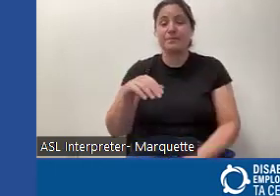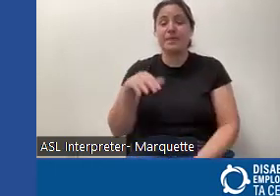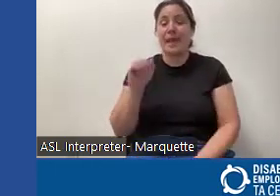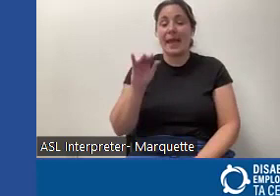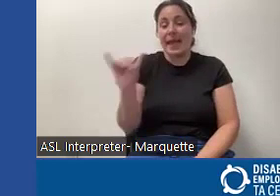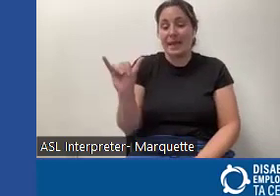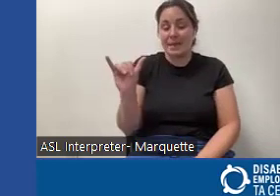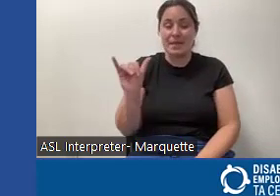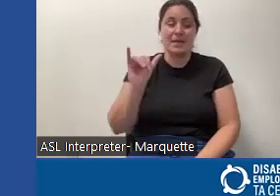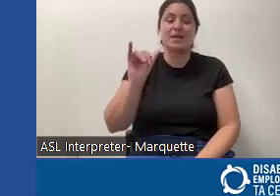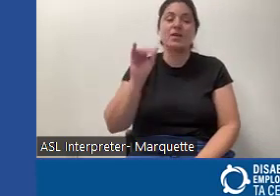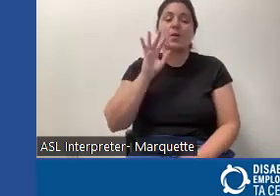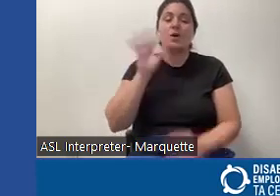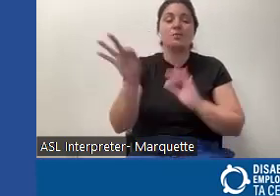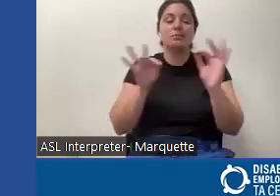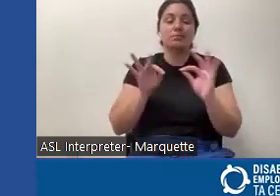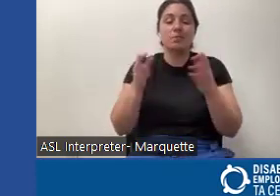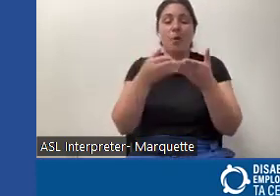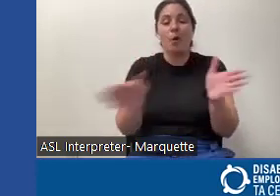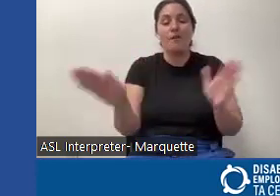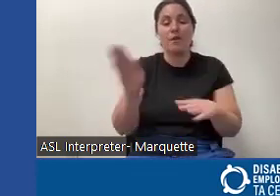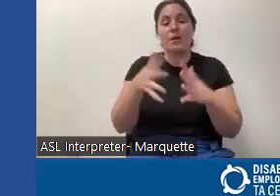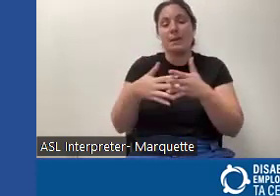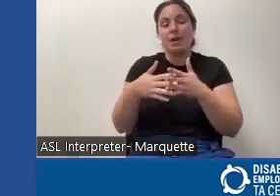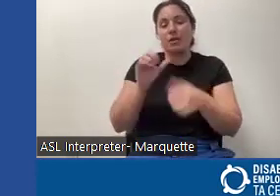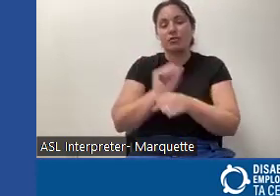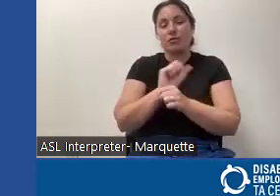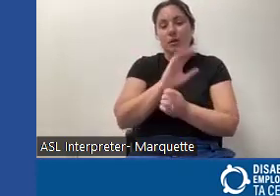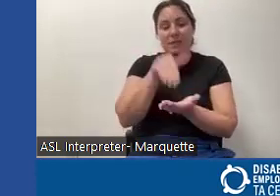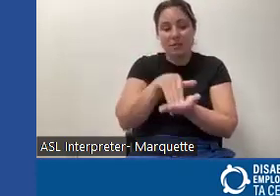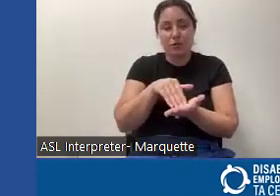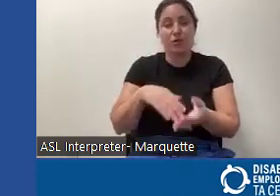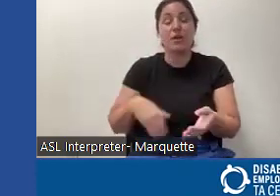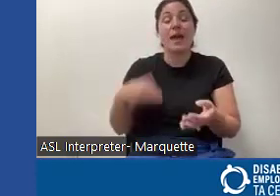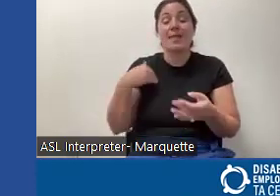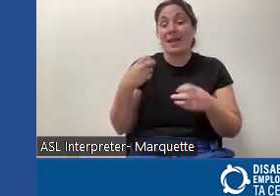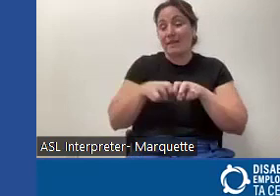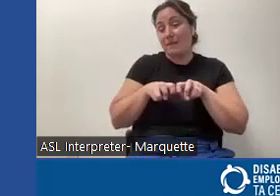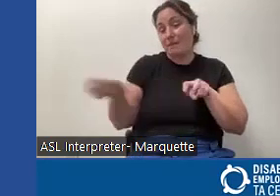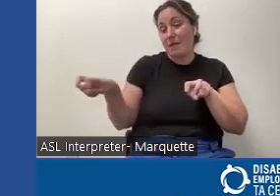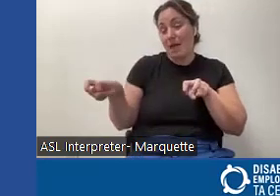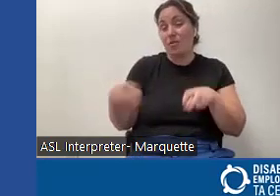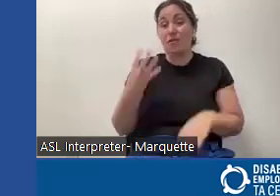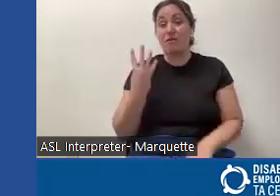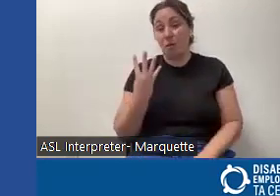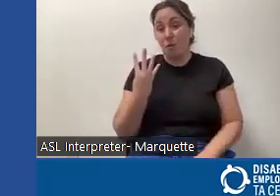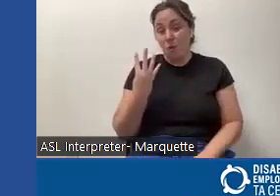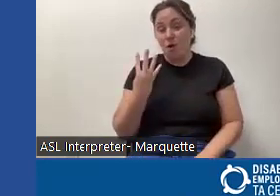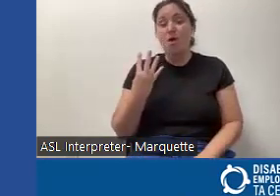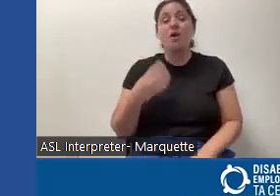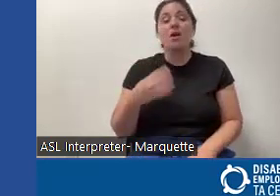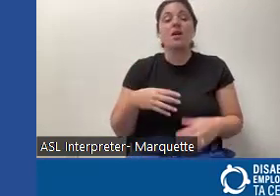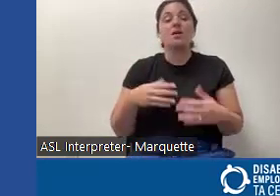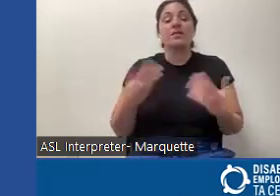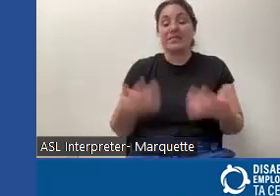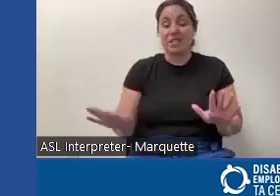American Job Centers. And then we'll do a panel discussion with our 4 American Job Center representative presenters today and have